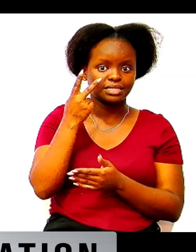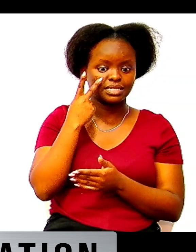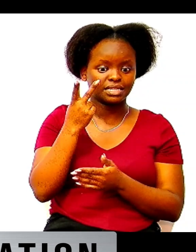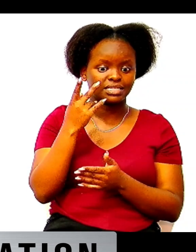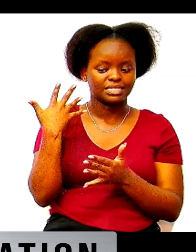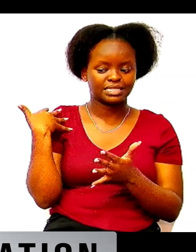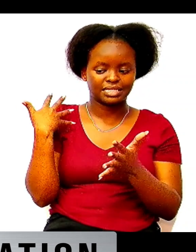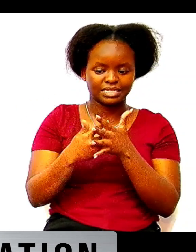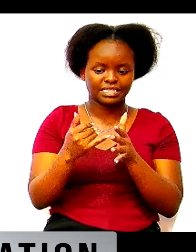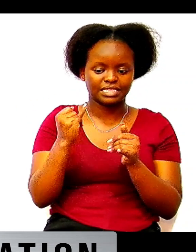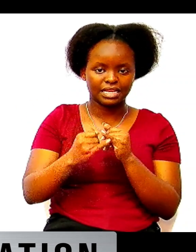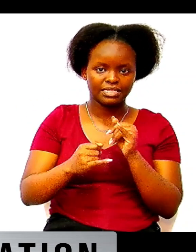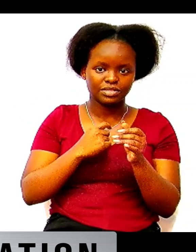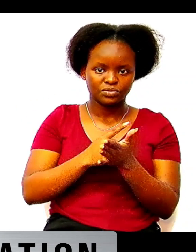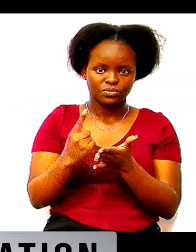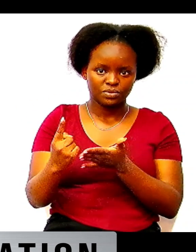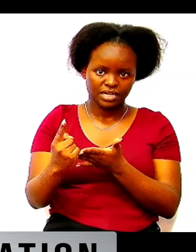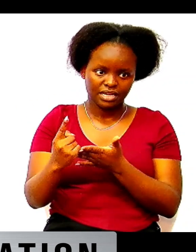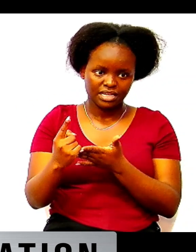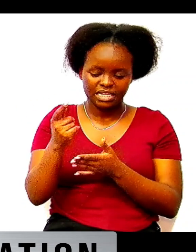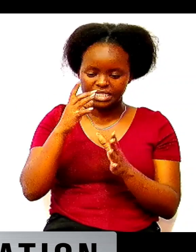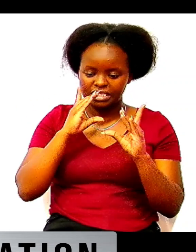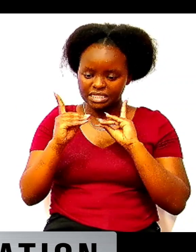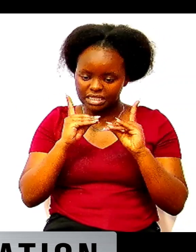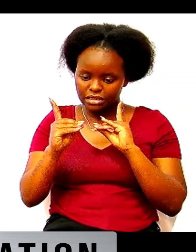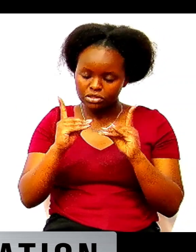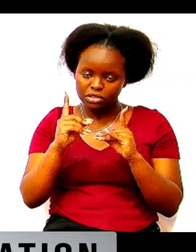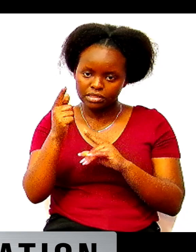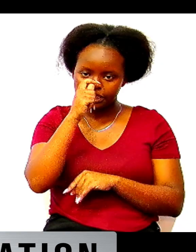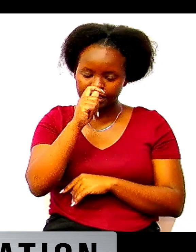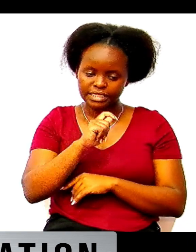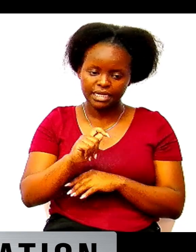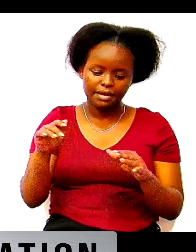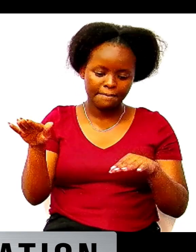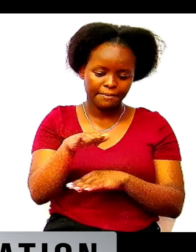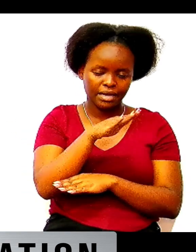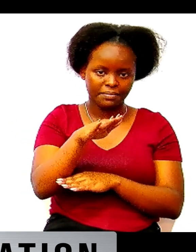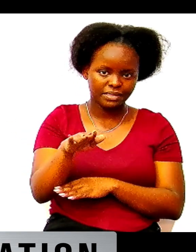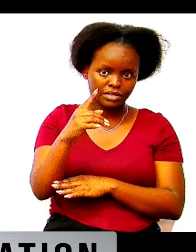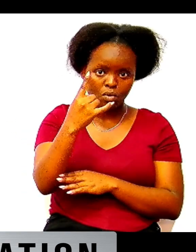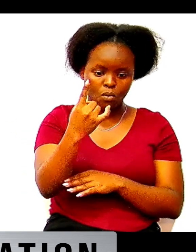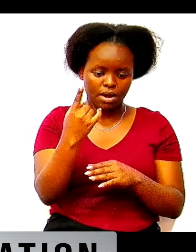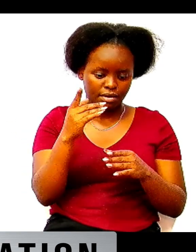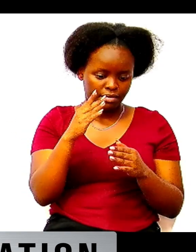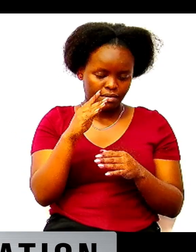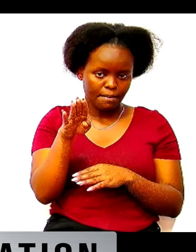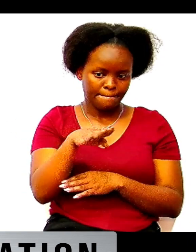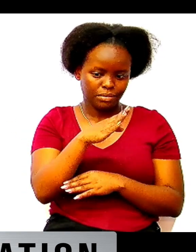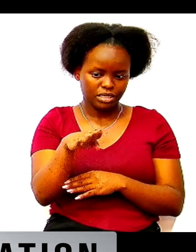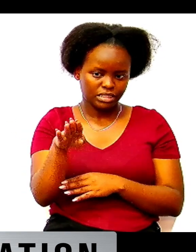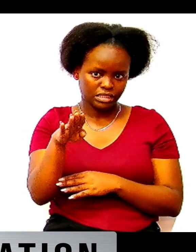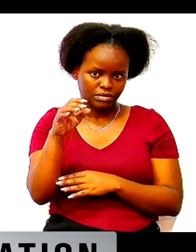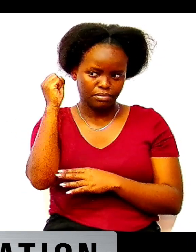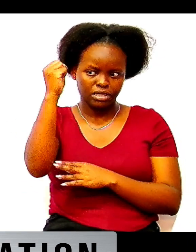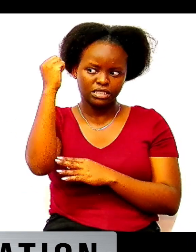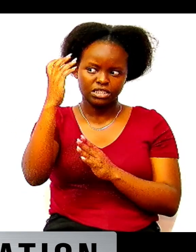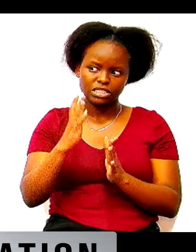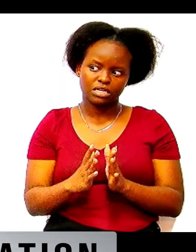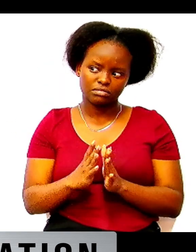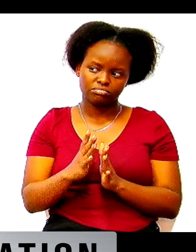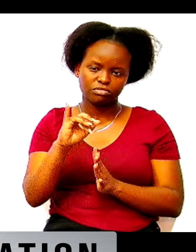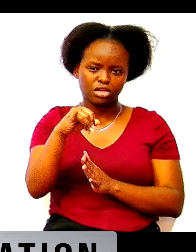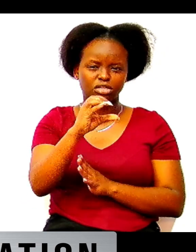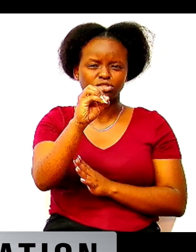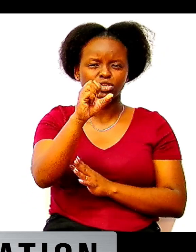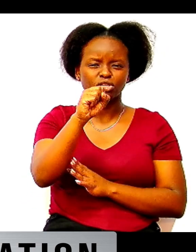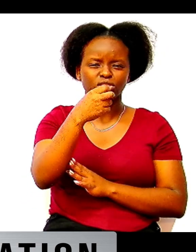the discussions in the Tanzanian parliament. One particular politician, Joseph Marungi or something,